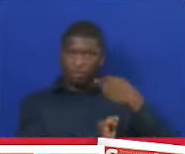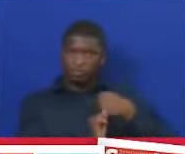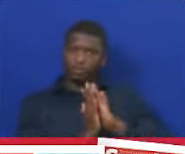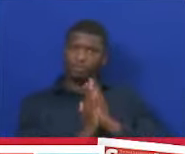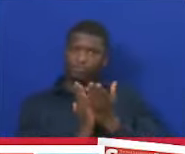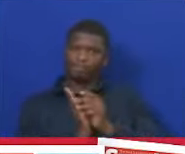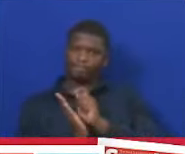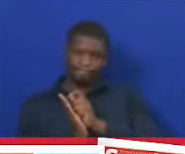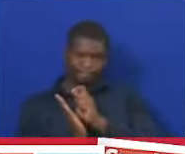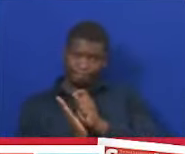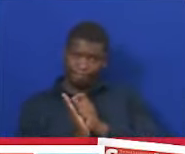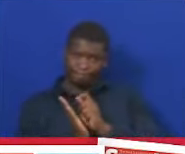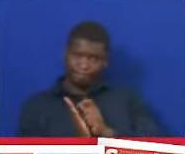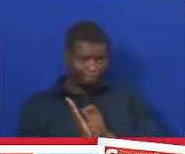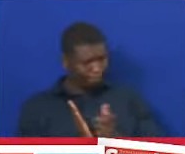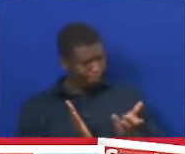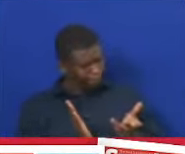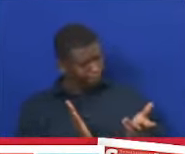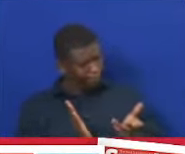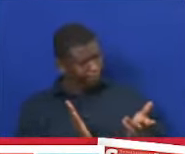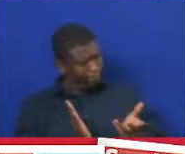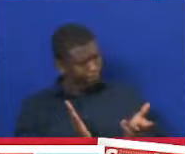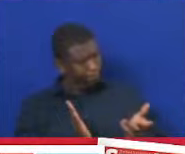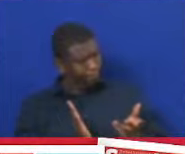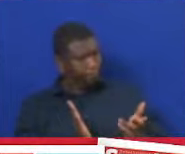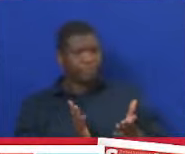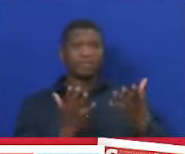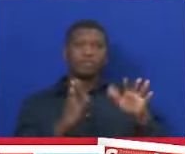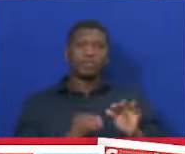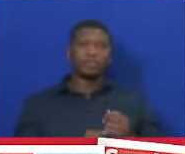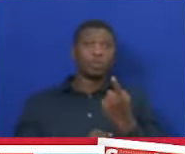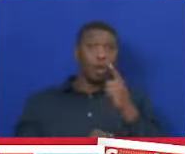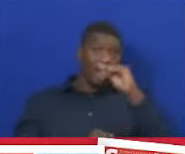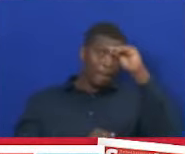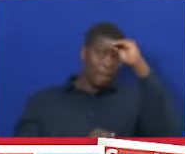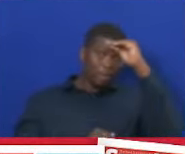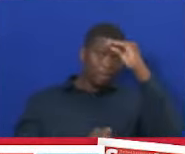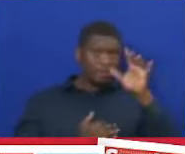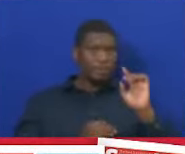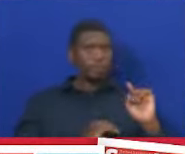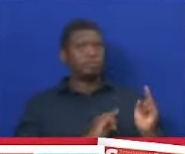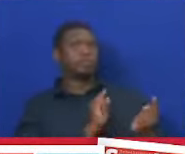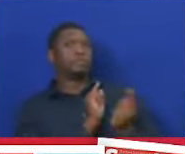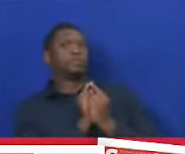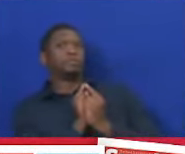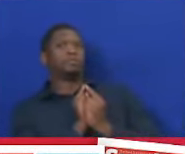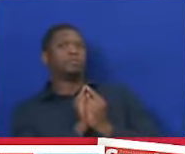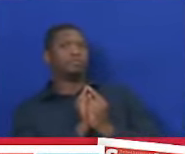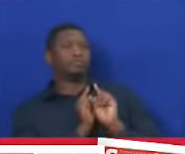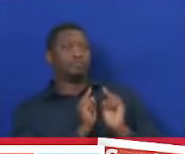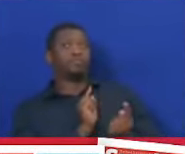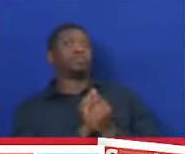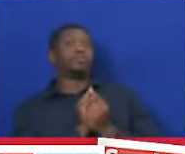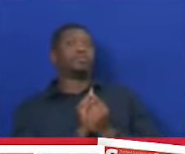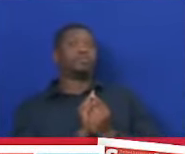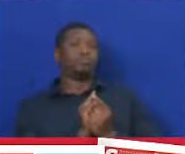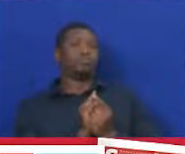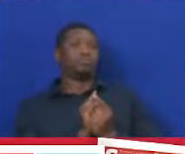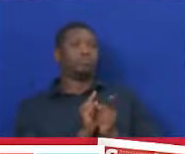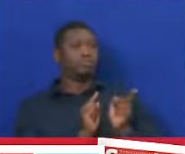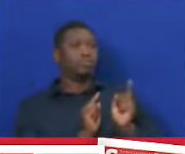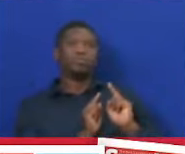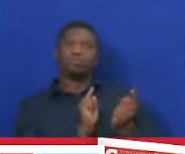a combat member came to me and advised that my commander was looking for